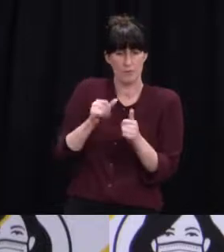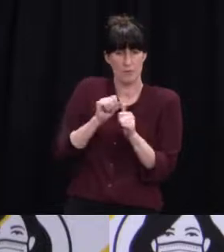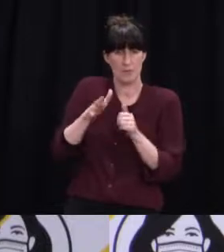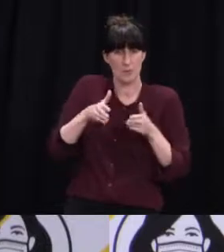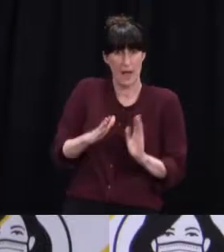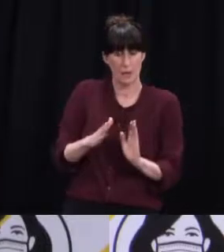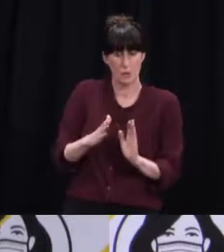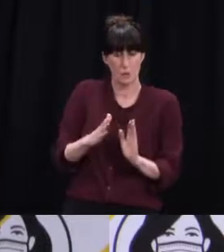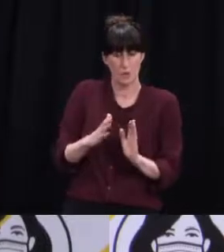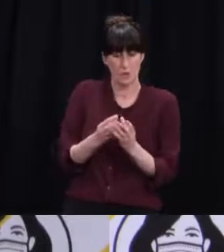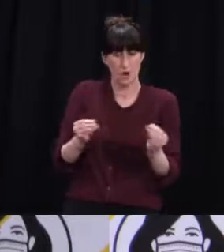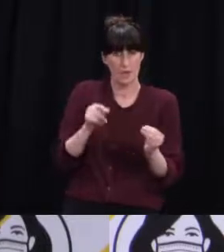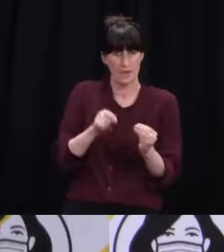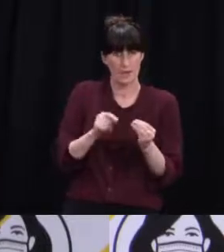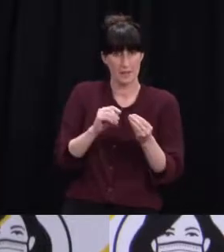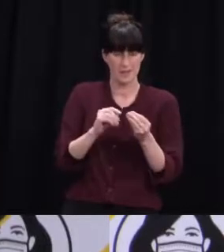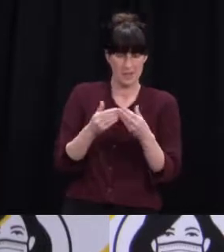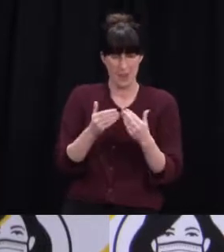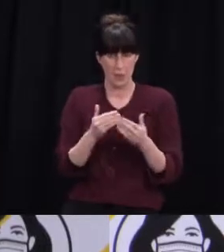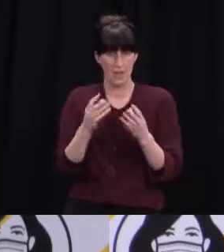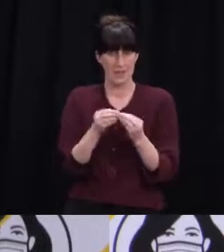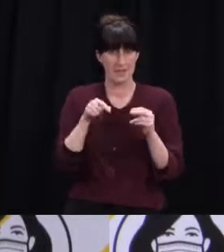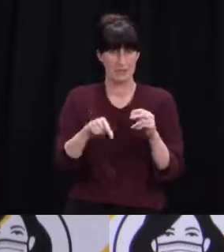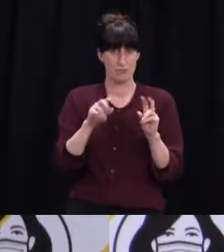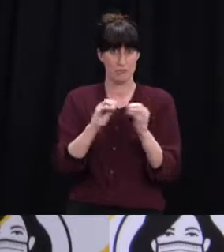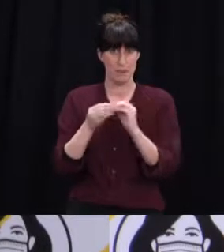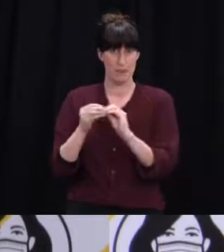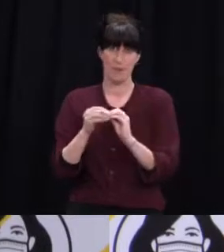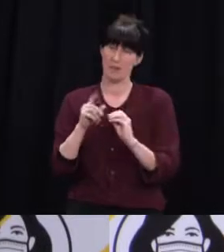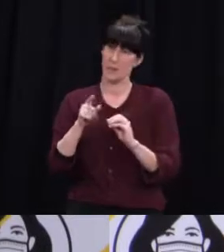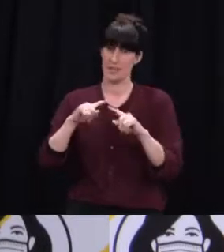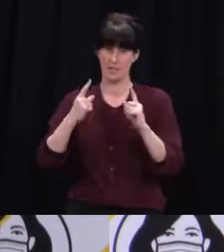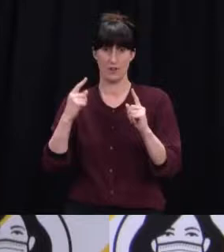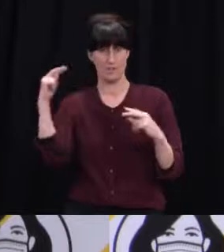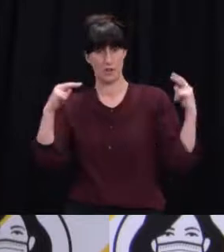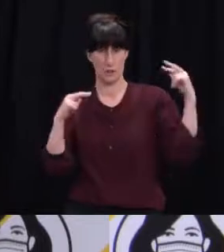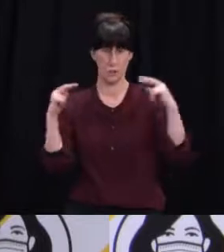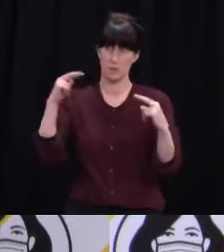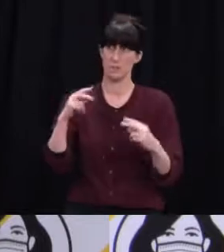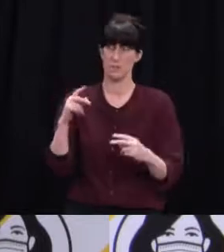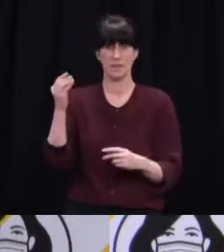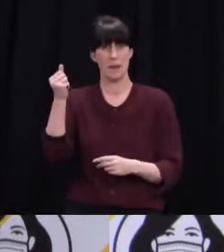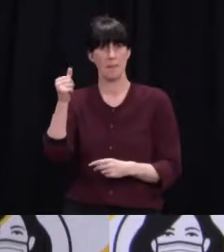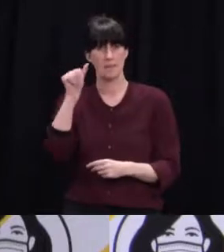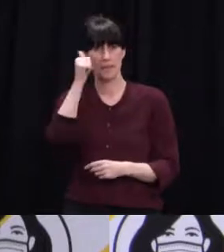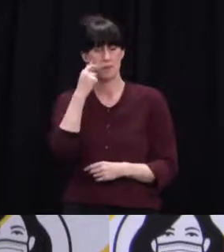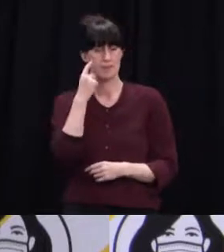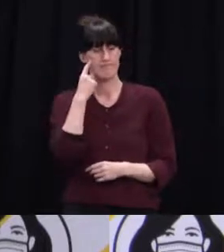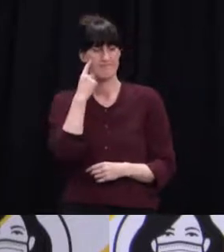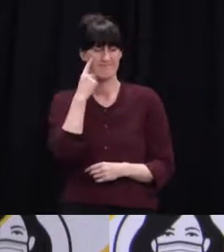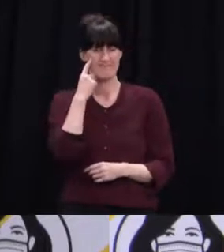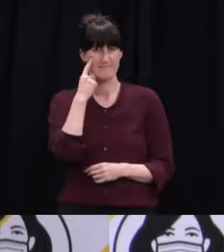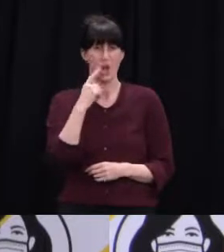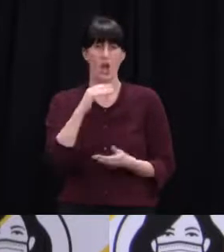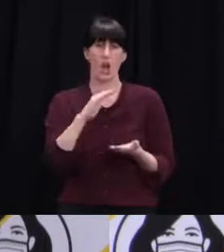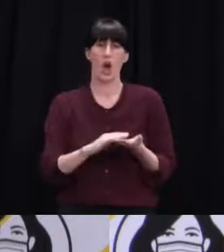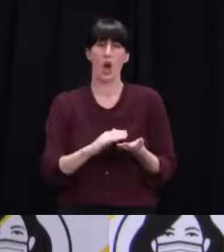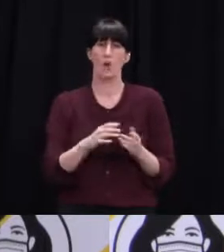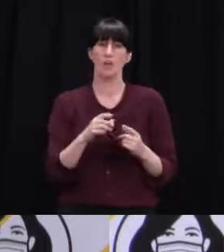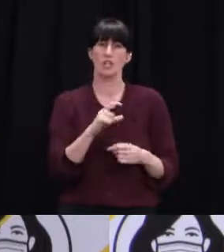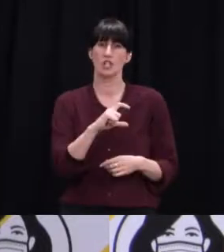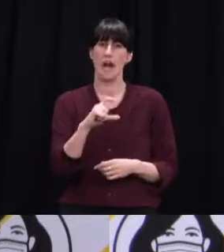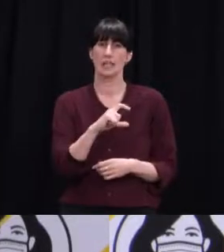were waiting for advice from our clinicians on the best way to deal with this particular situation. And I do want to point out there was a range